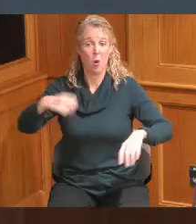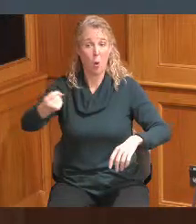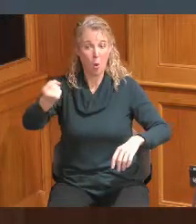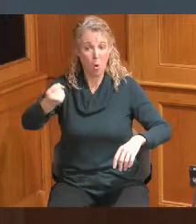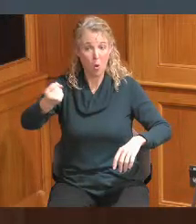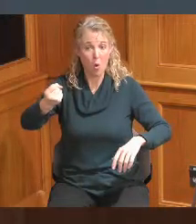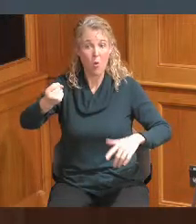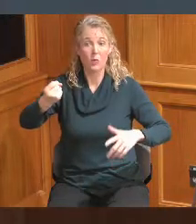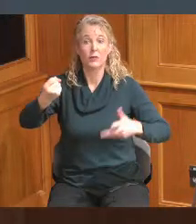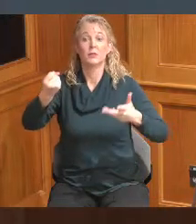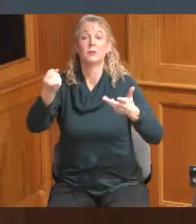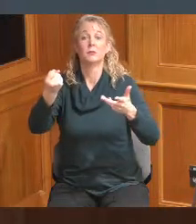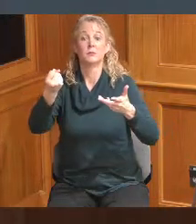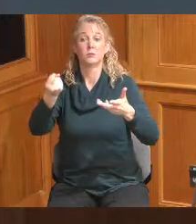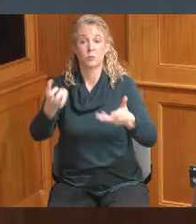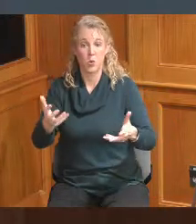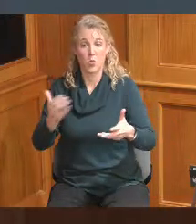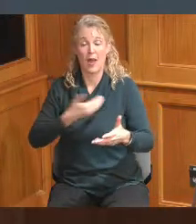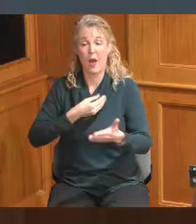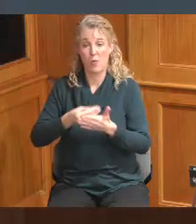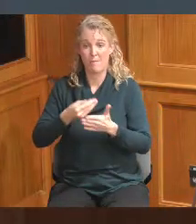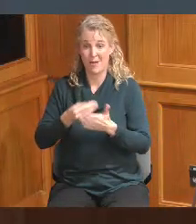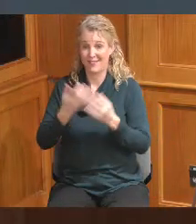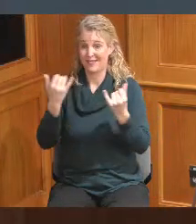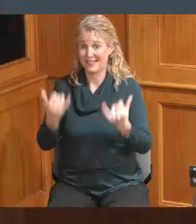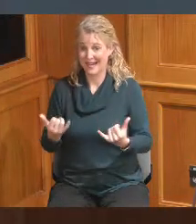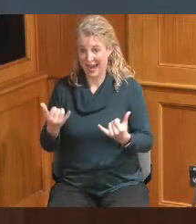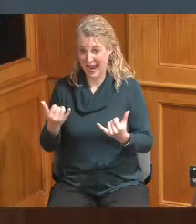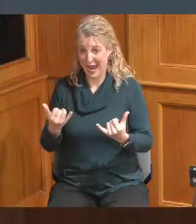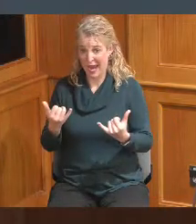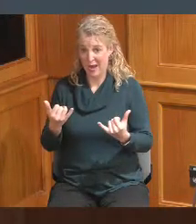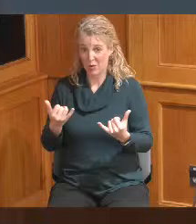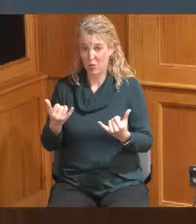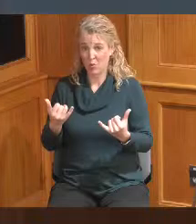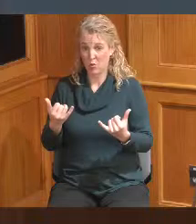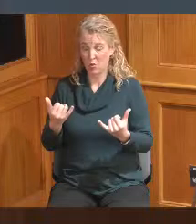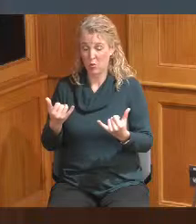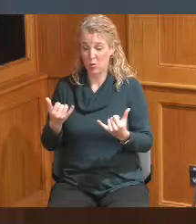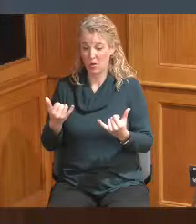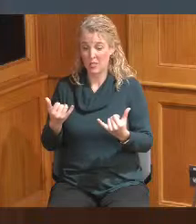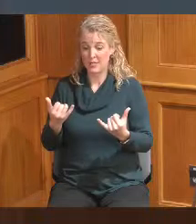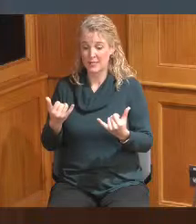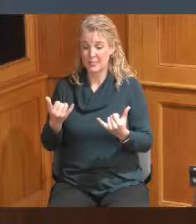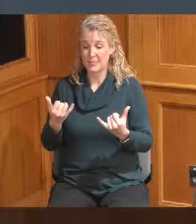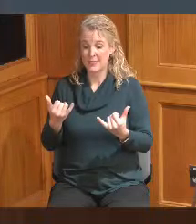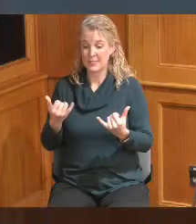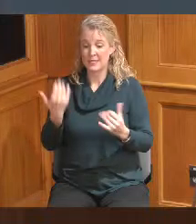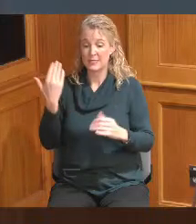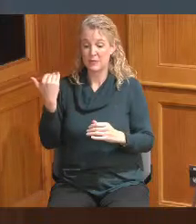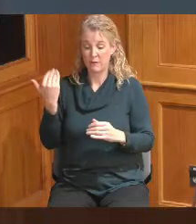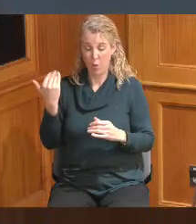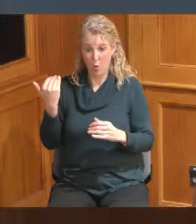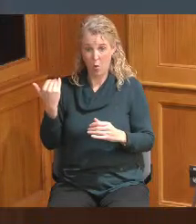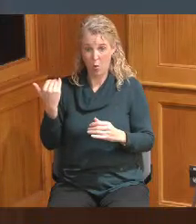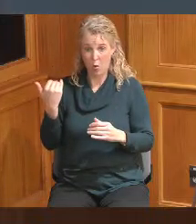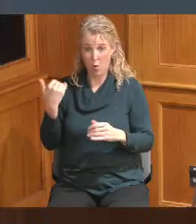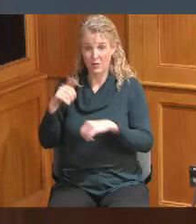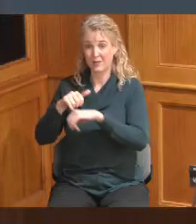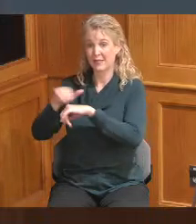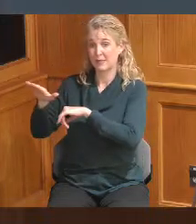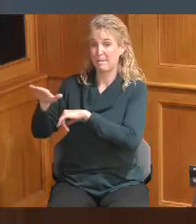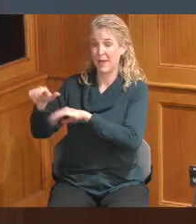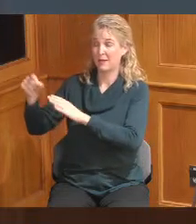released that hold. In our grants now, which I was going to send Jeff an update. Previously, we would submit a